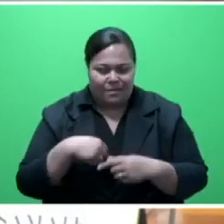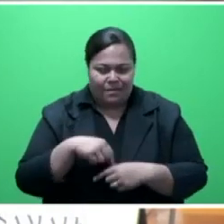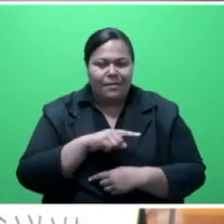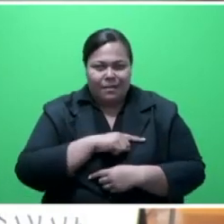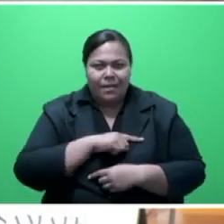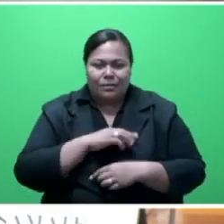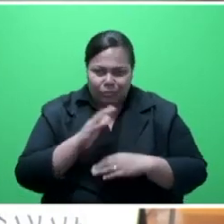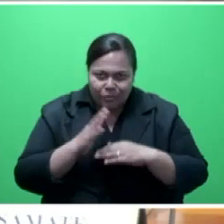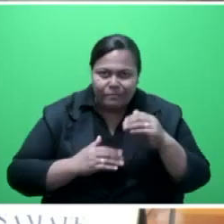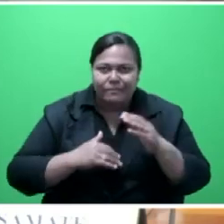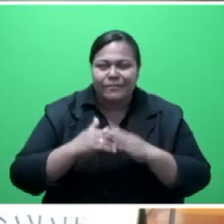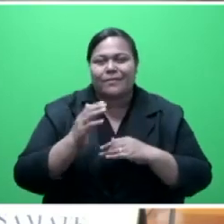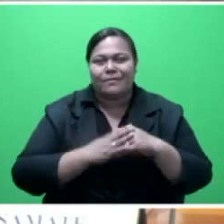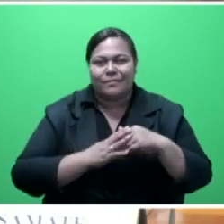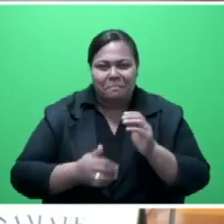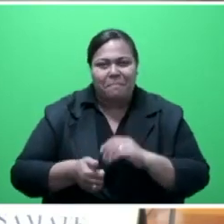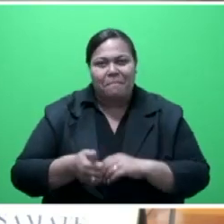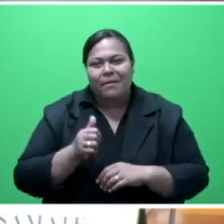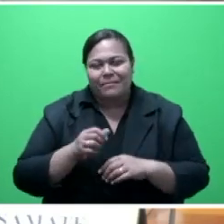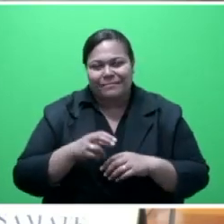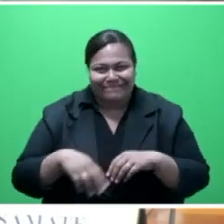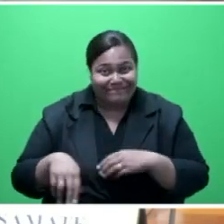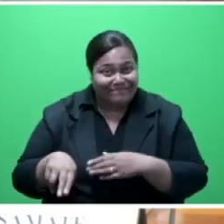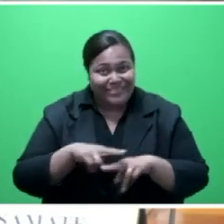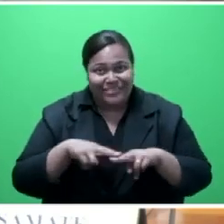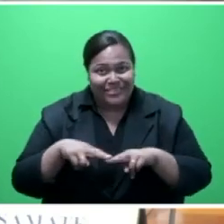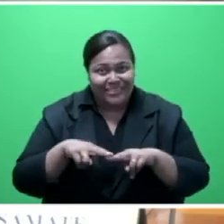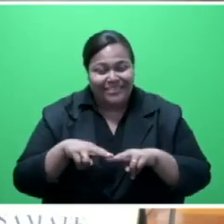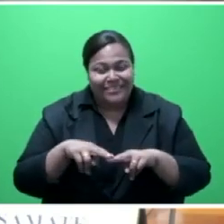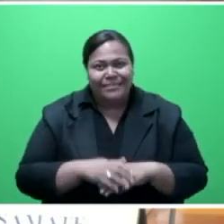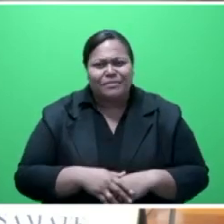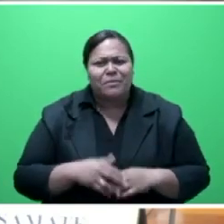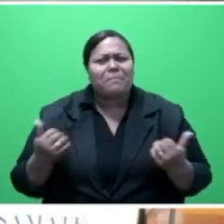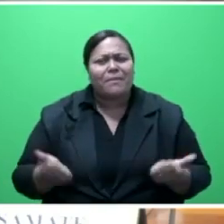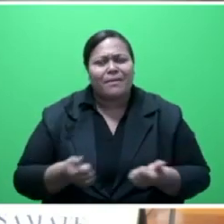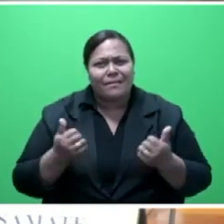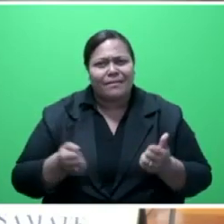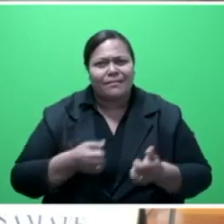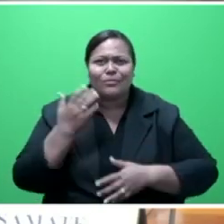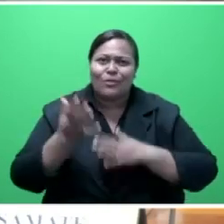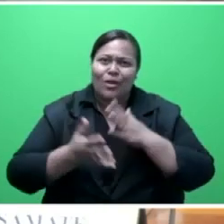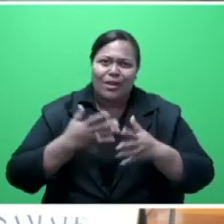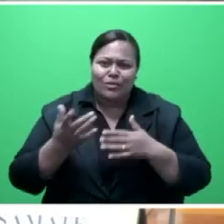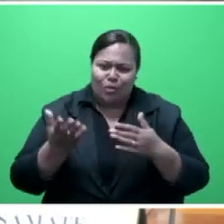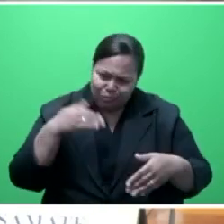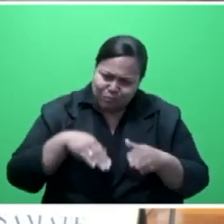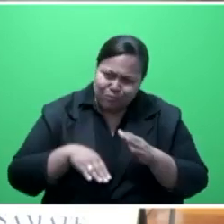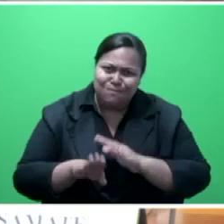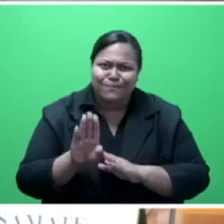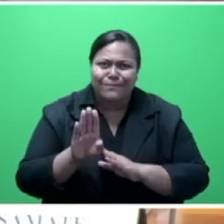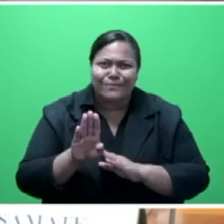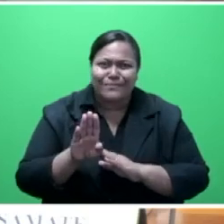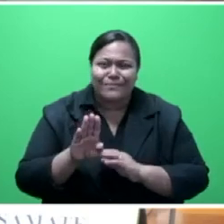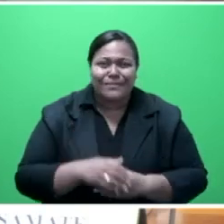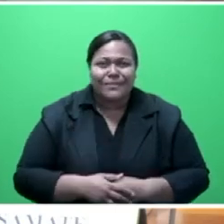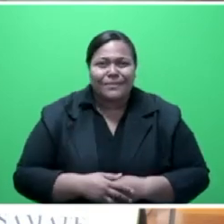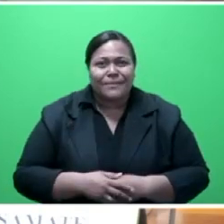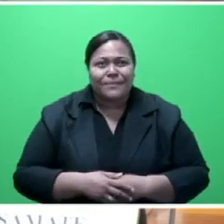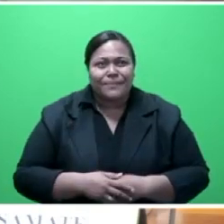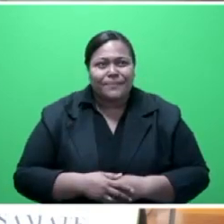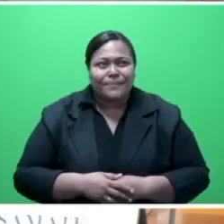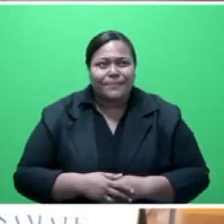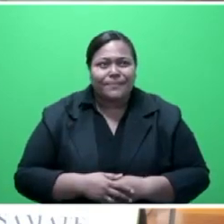rebuild our economy again. Yeah. There are countless stories of resilience I've seen through this crisis that I could share tonight, Mr. Speaker,